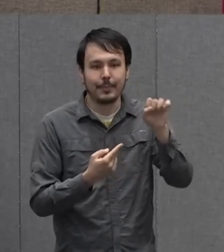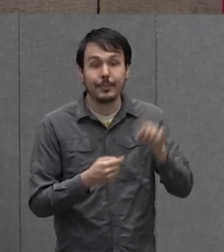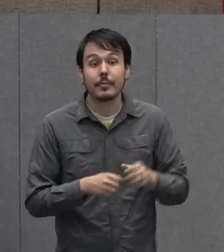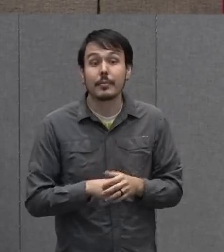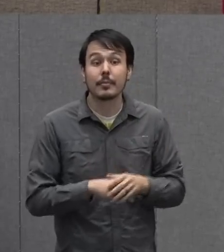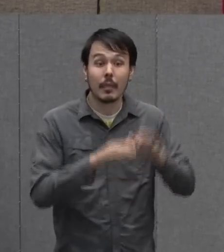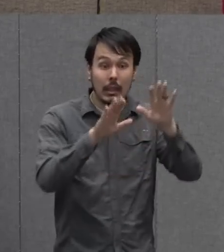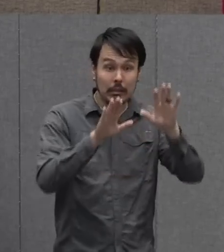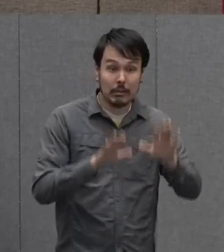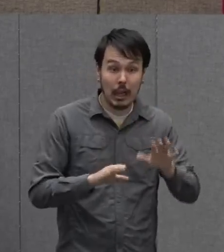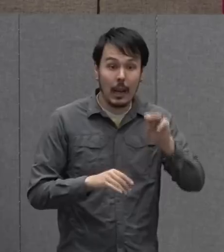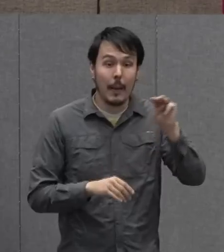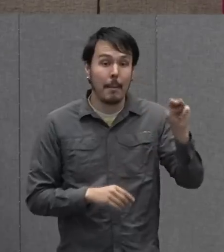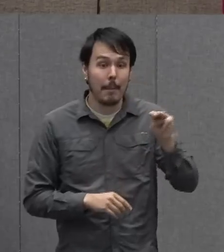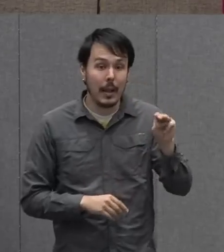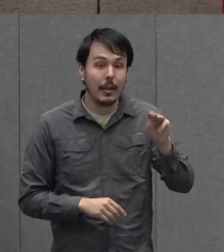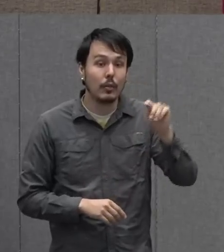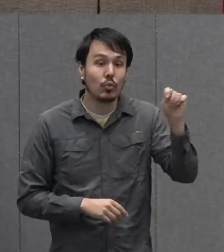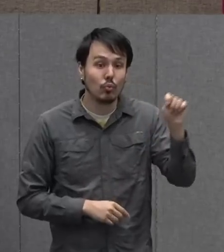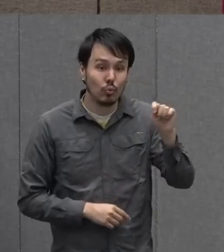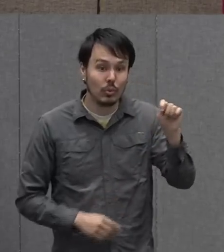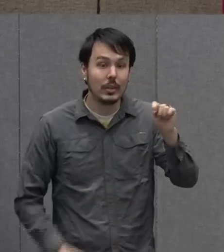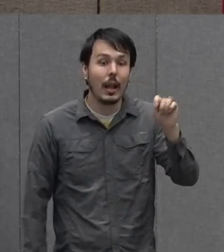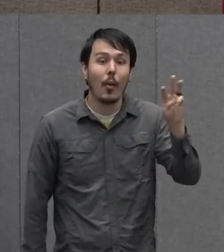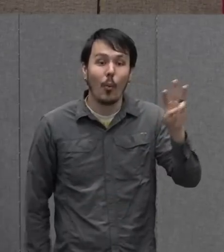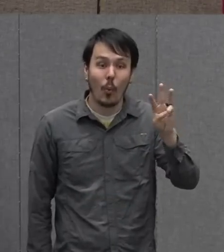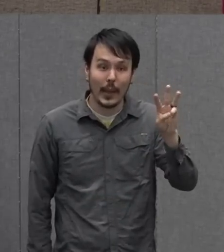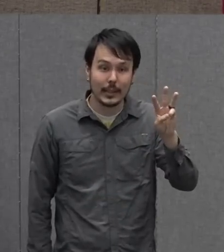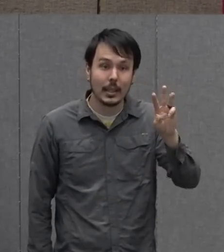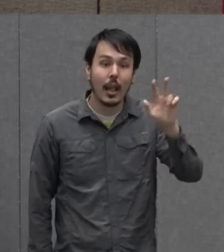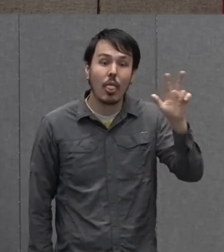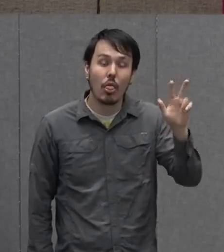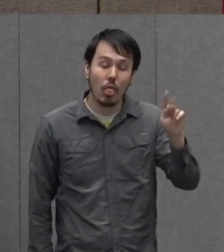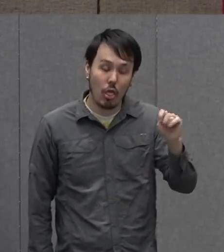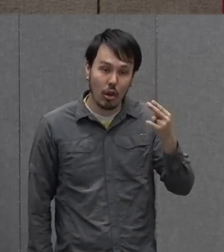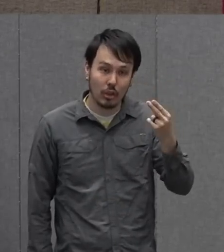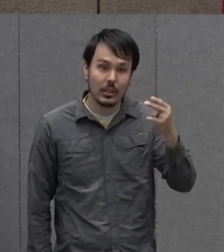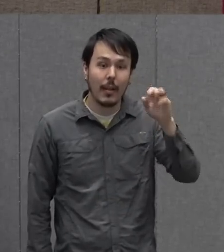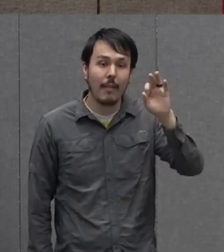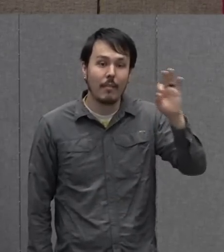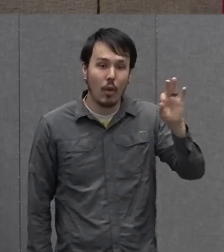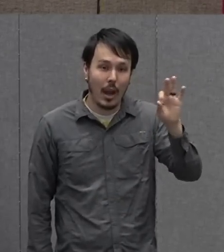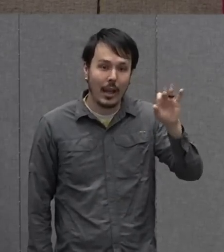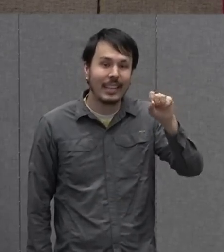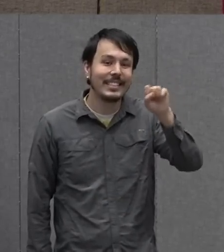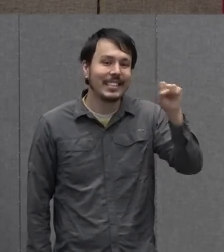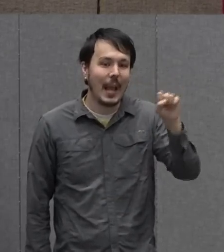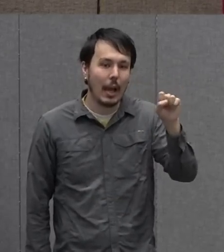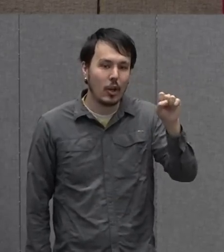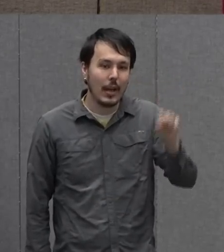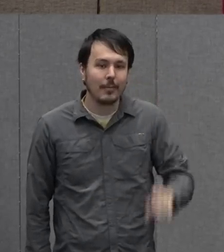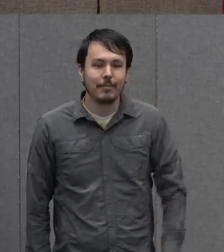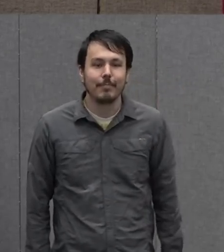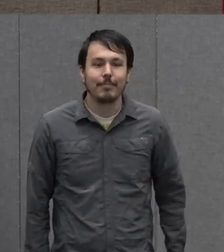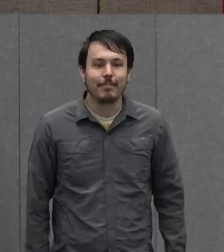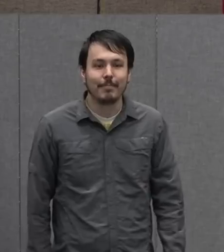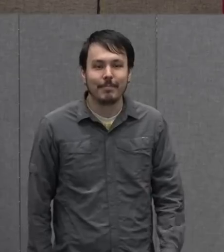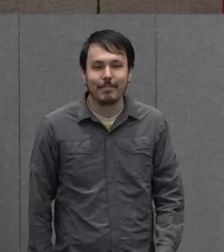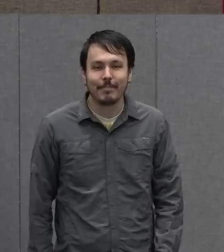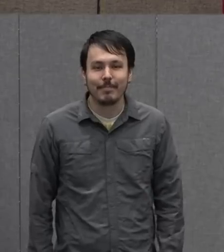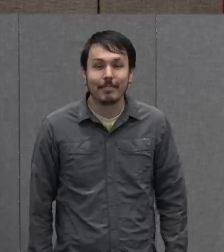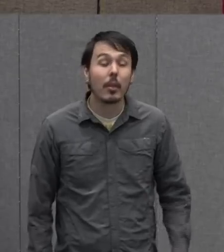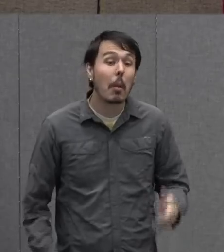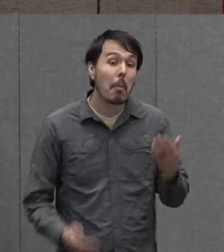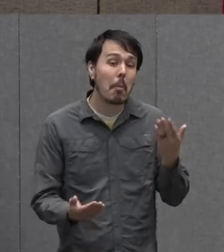Sunday, Monday, Tuesday, Wednesday, Thursday, Friday, Saturday. And